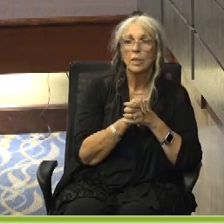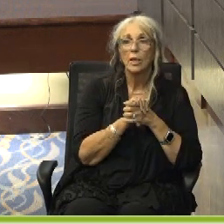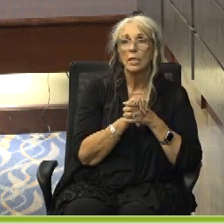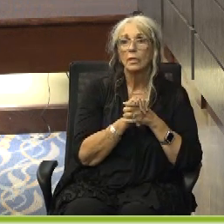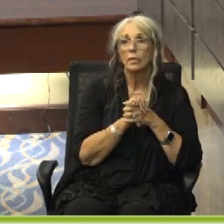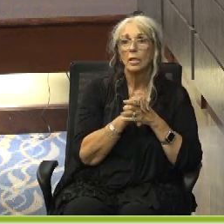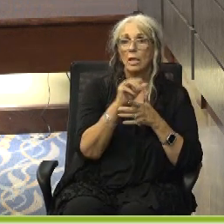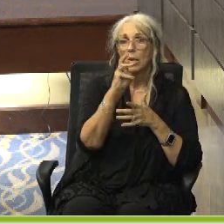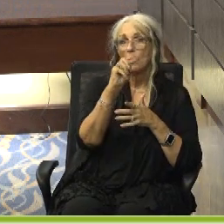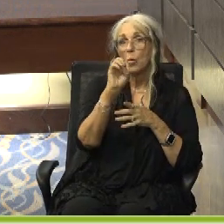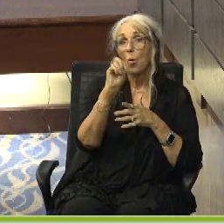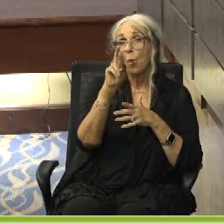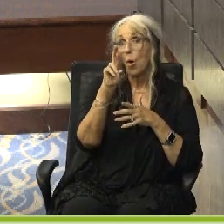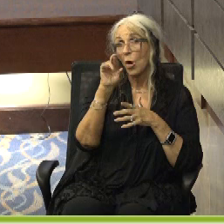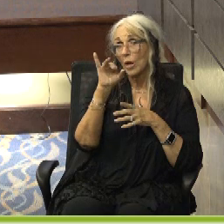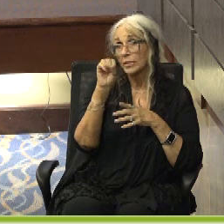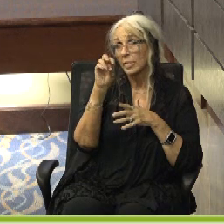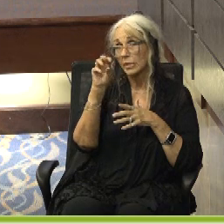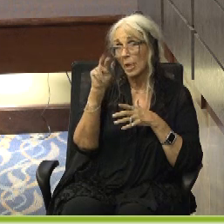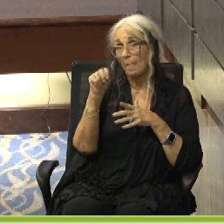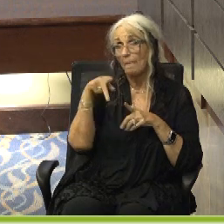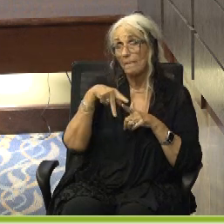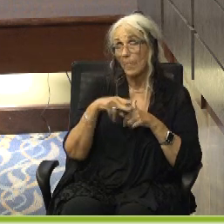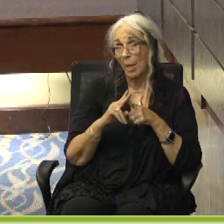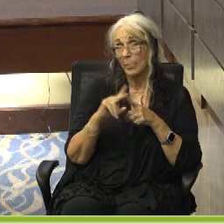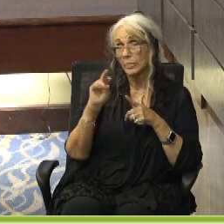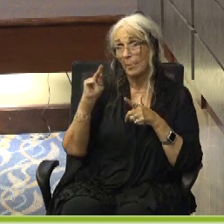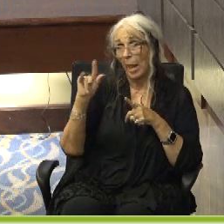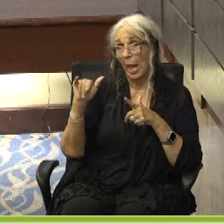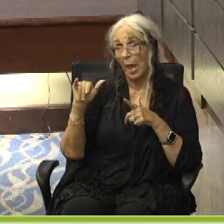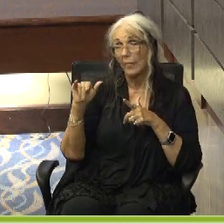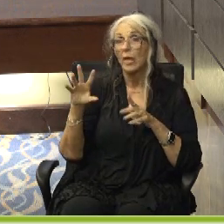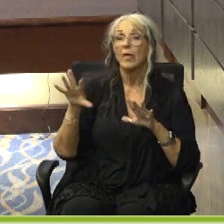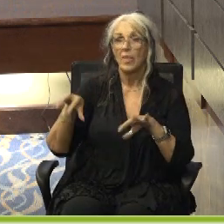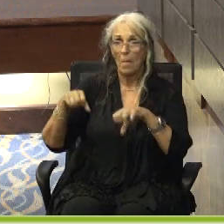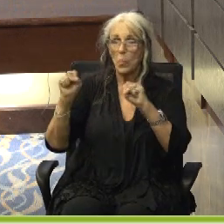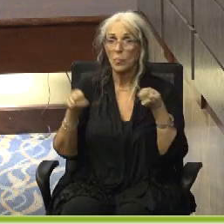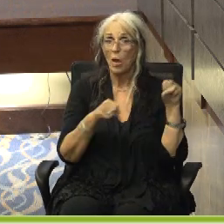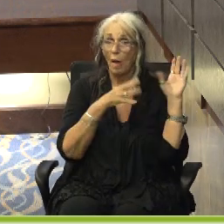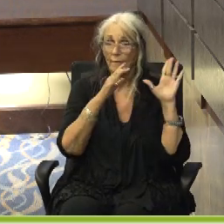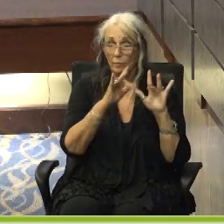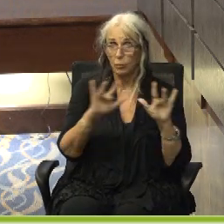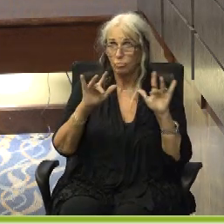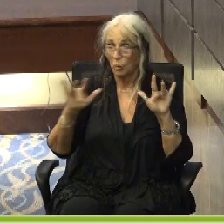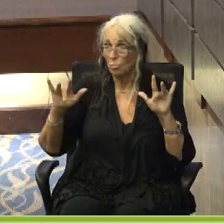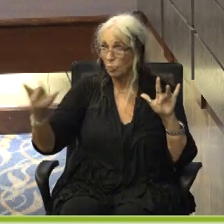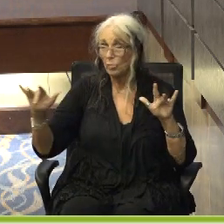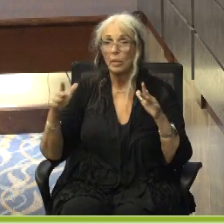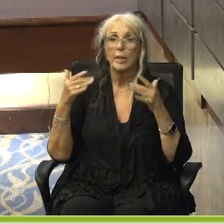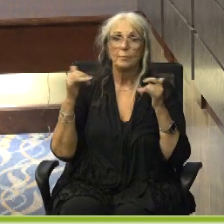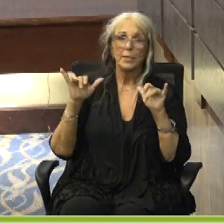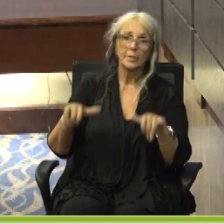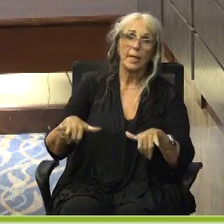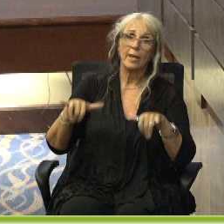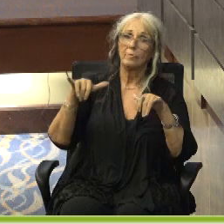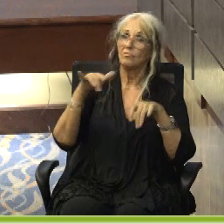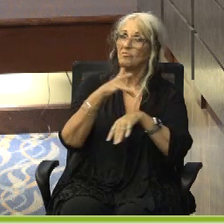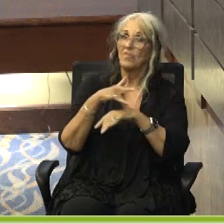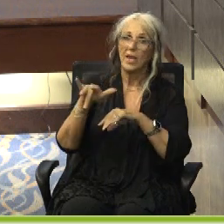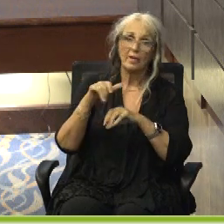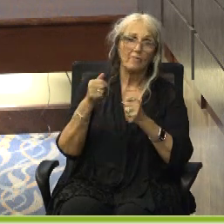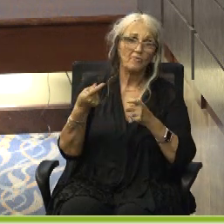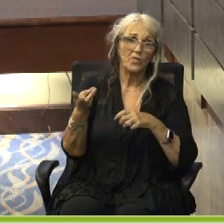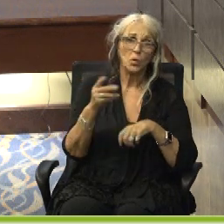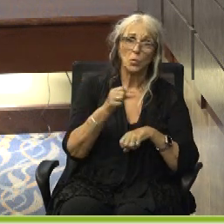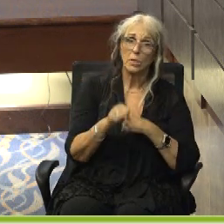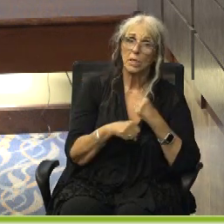The Morrison Plumbing Supply building was there. They have moved out, and it has sat vacant for a few years. You can see in these